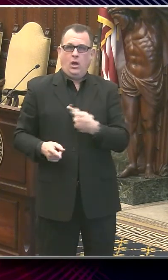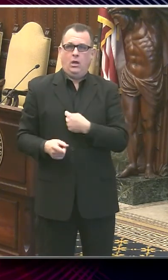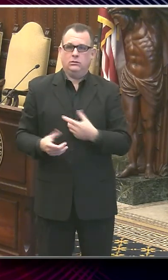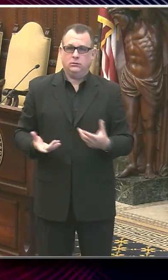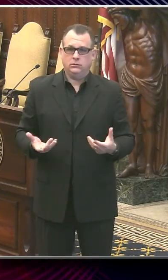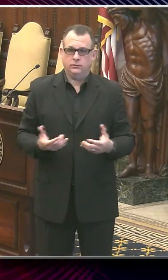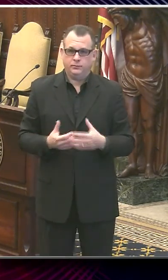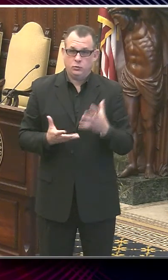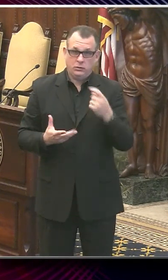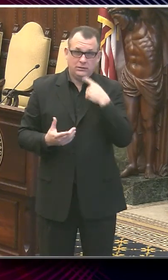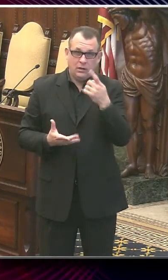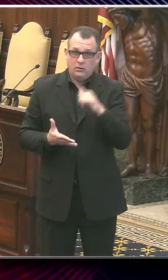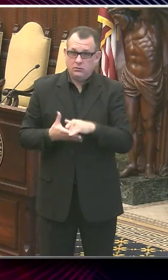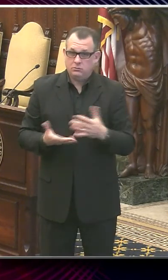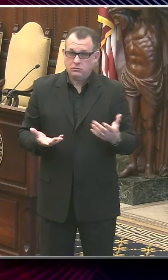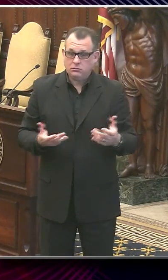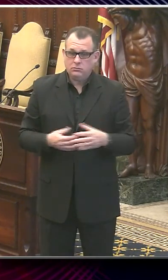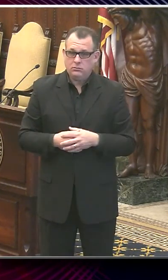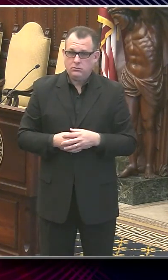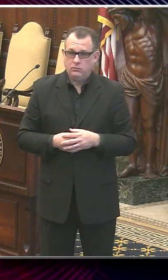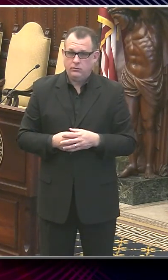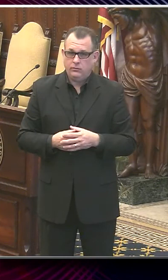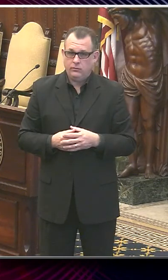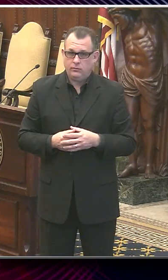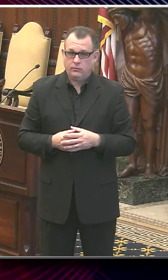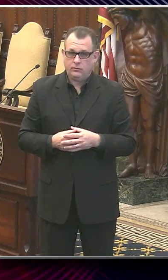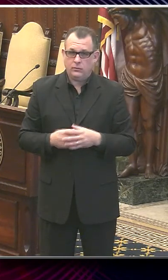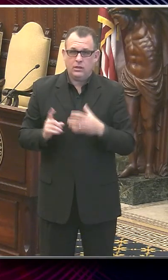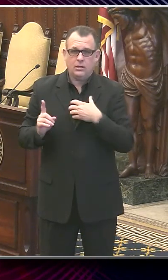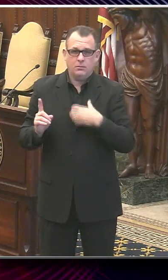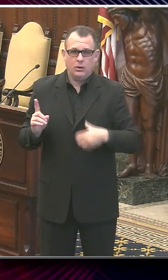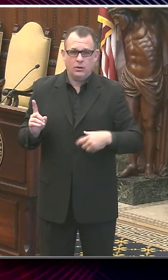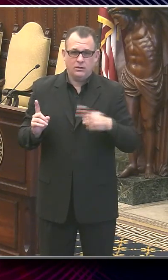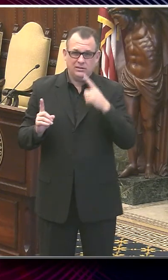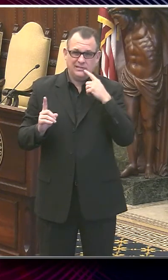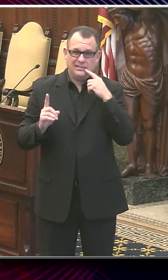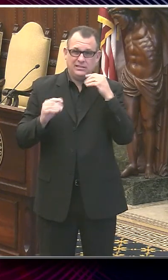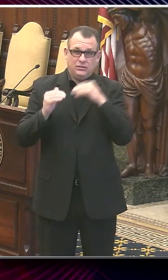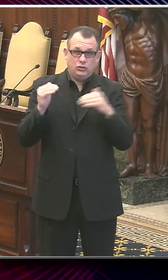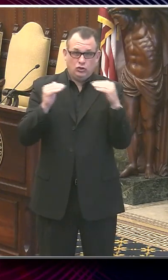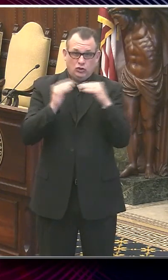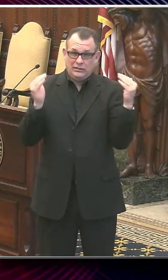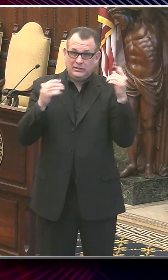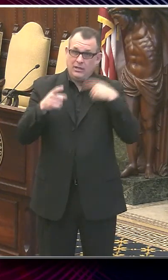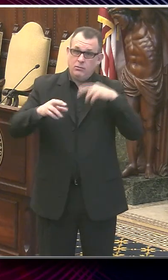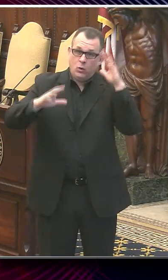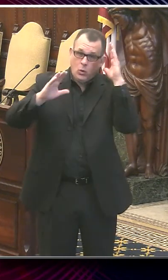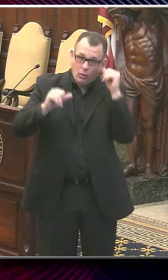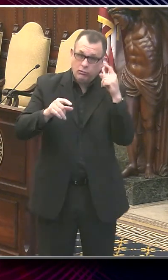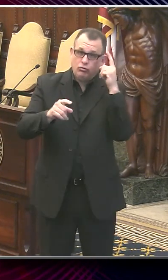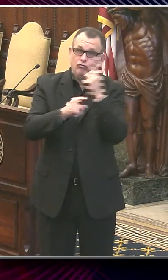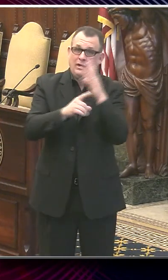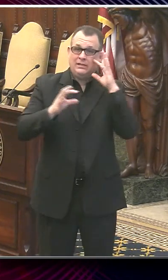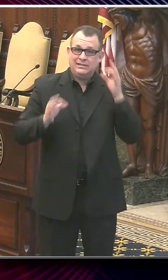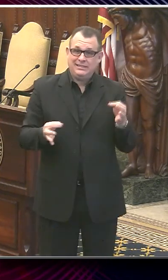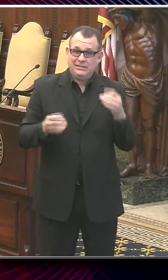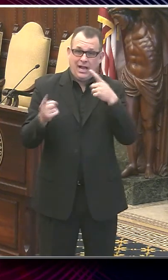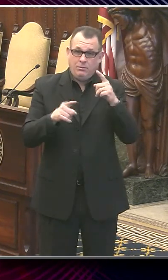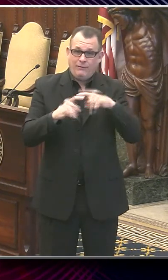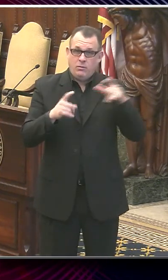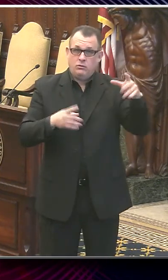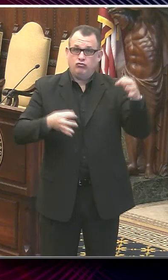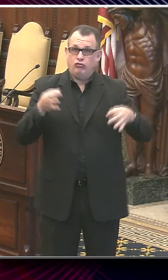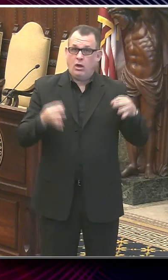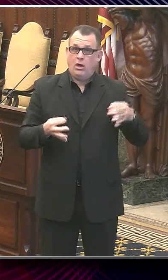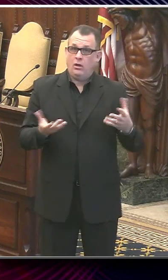them? Well, what I would hope is that justice is done and the right verdict comes out. I would